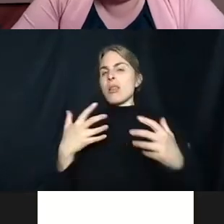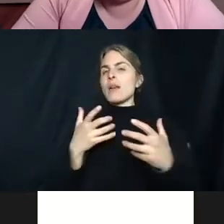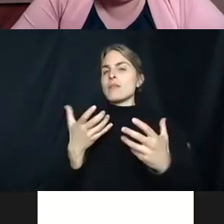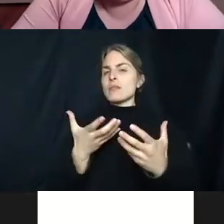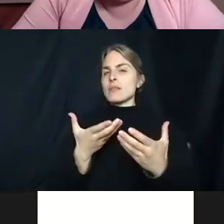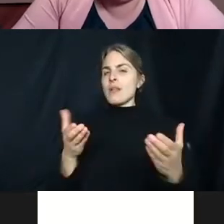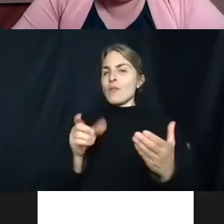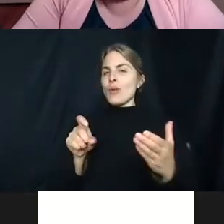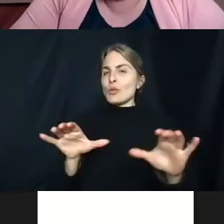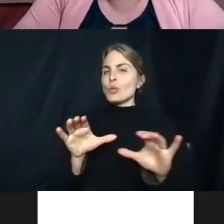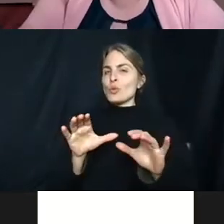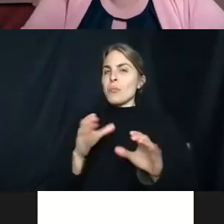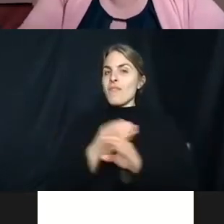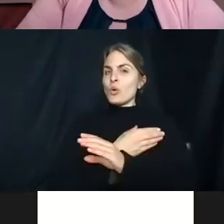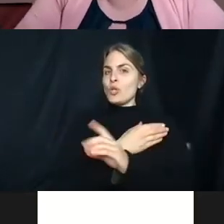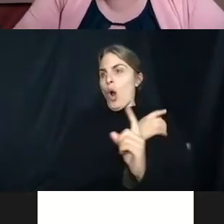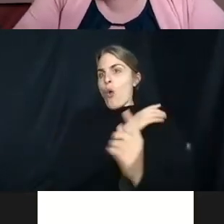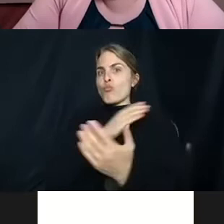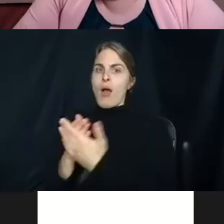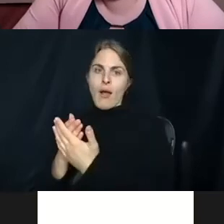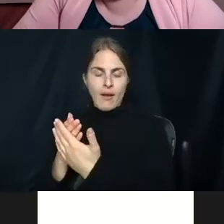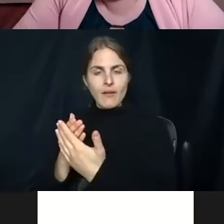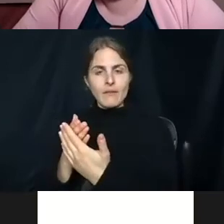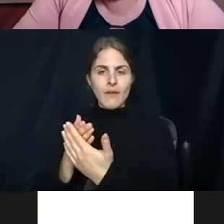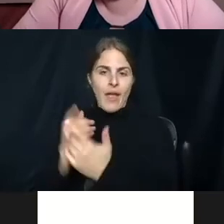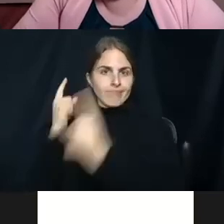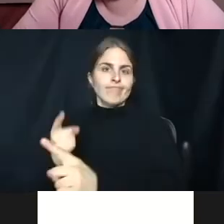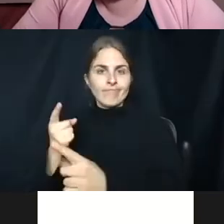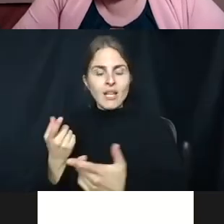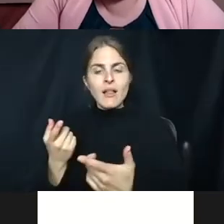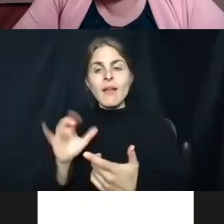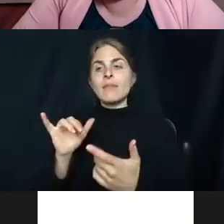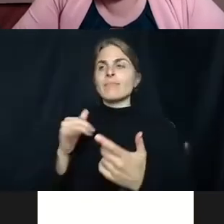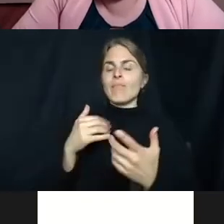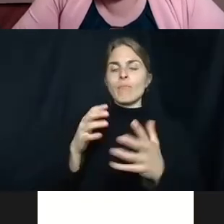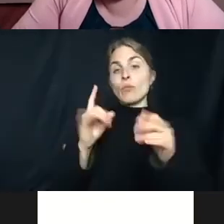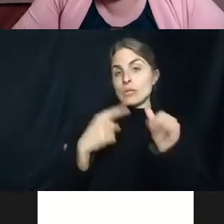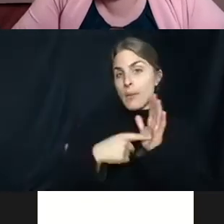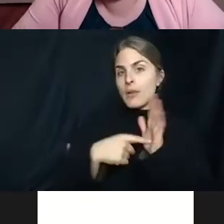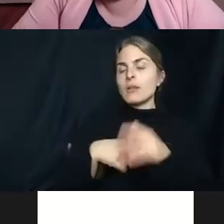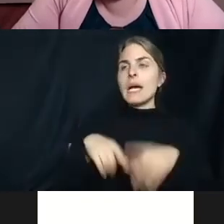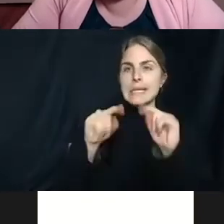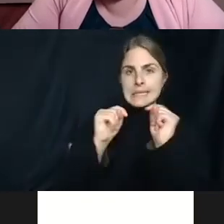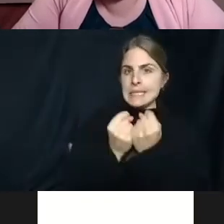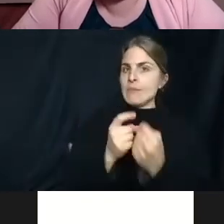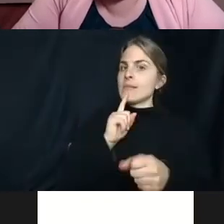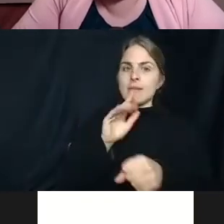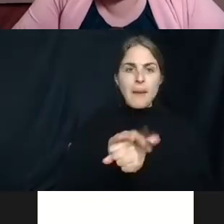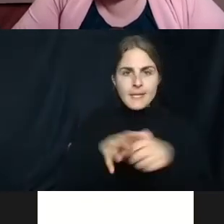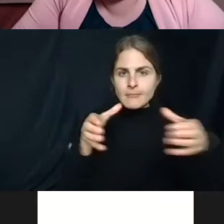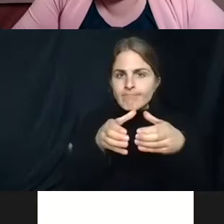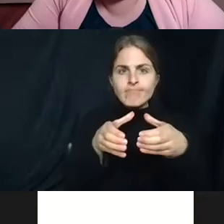do before you get to the point where like you have a team that is committed to